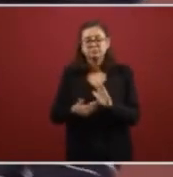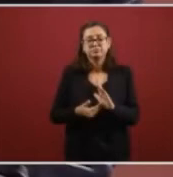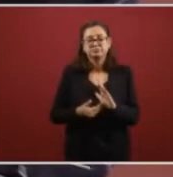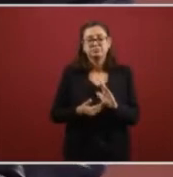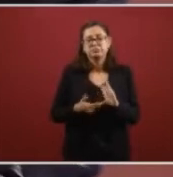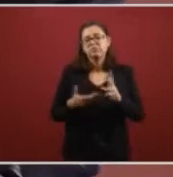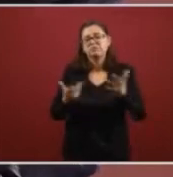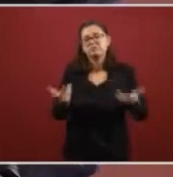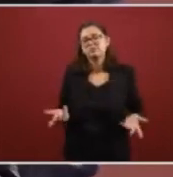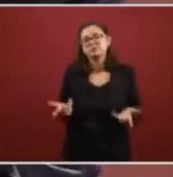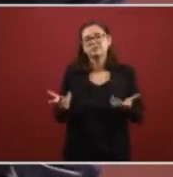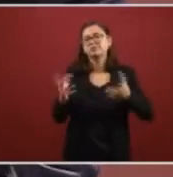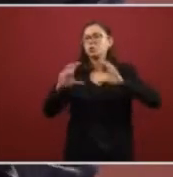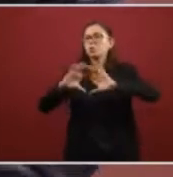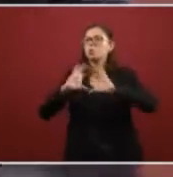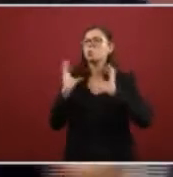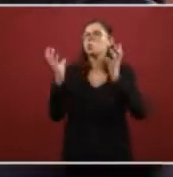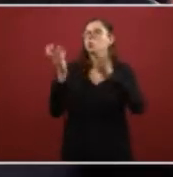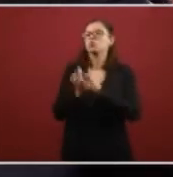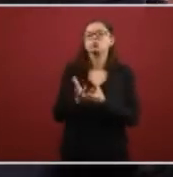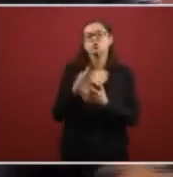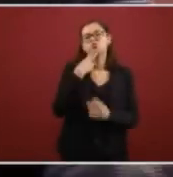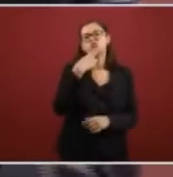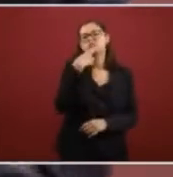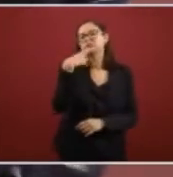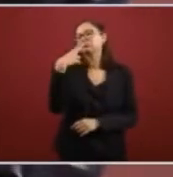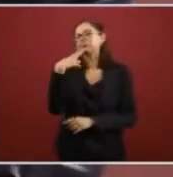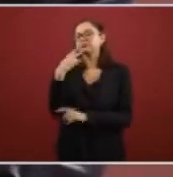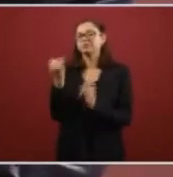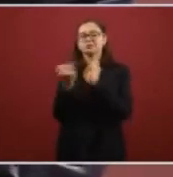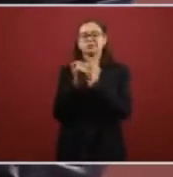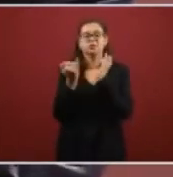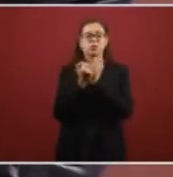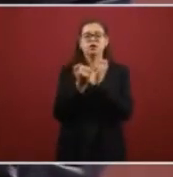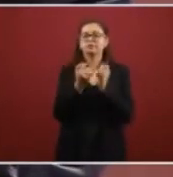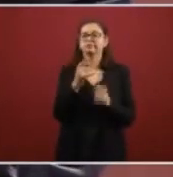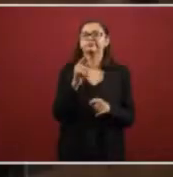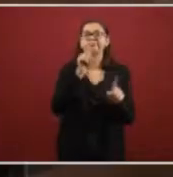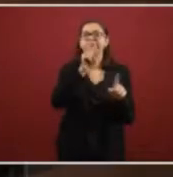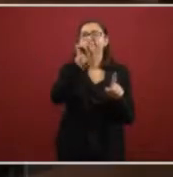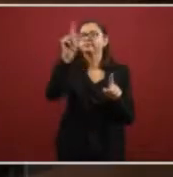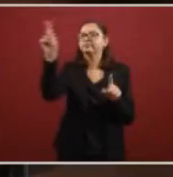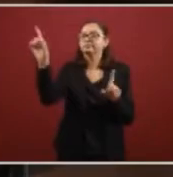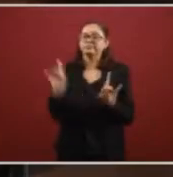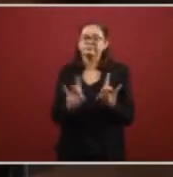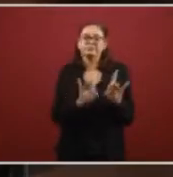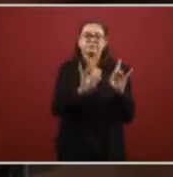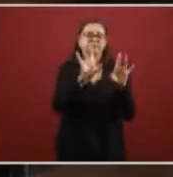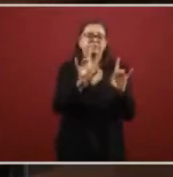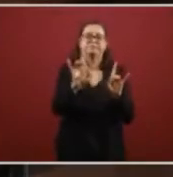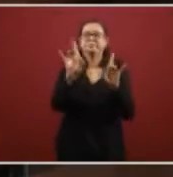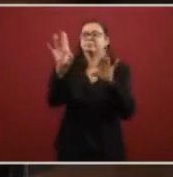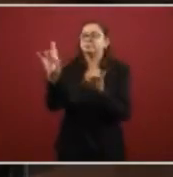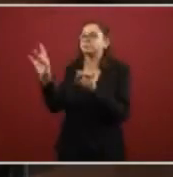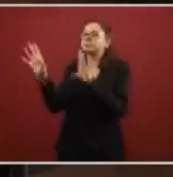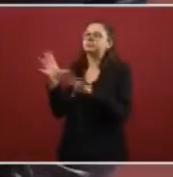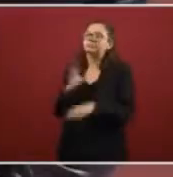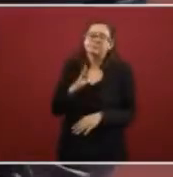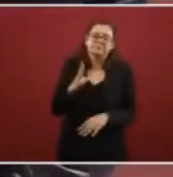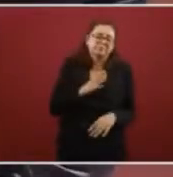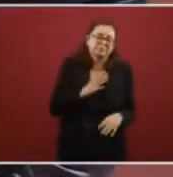inclusively. It's universal. It's applied throughout the world. And that's what I've been